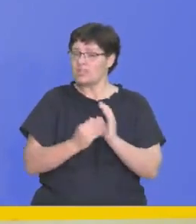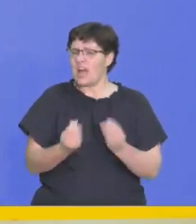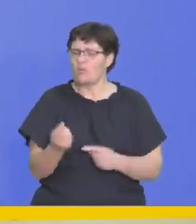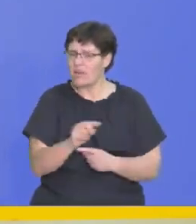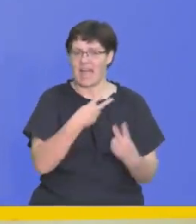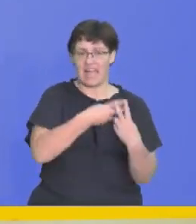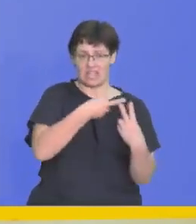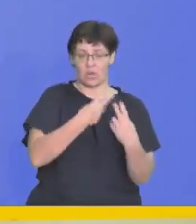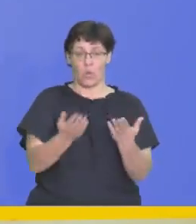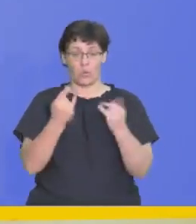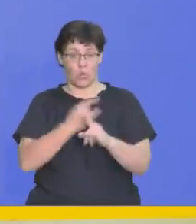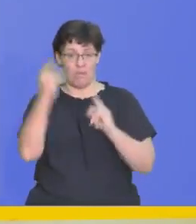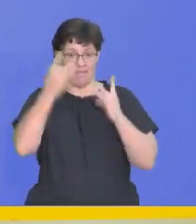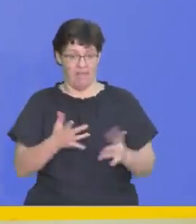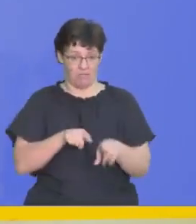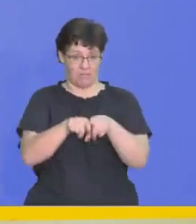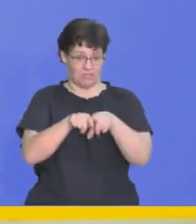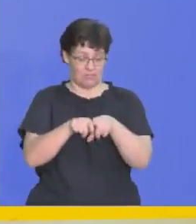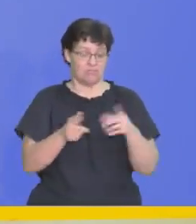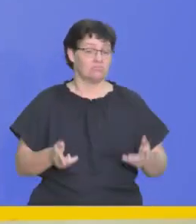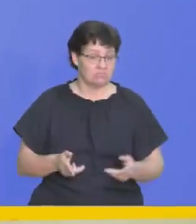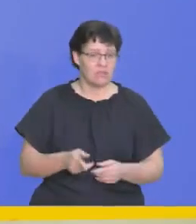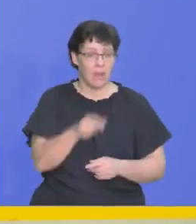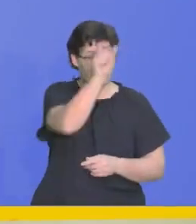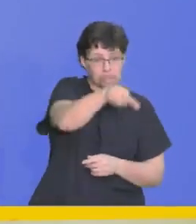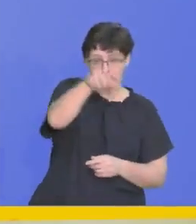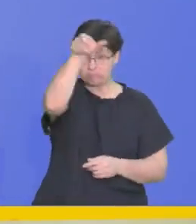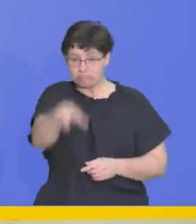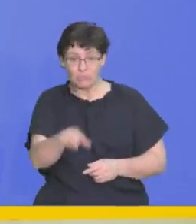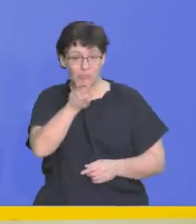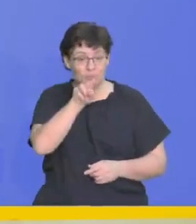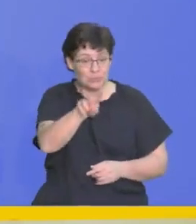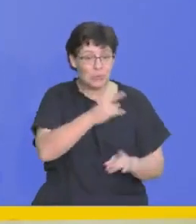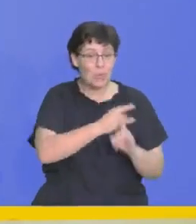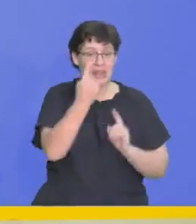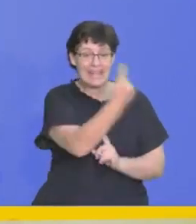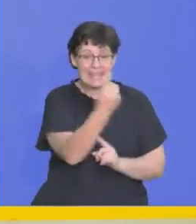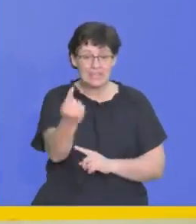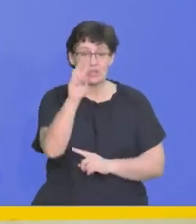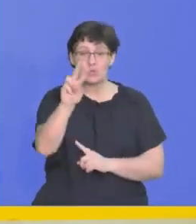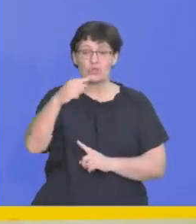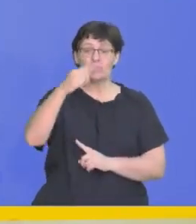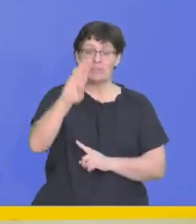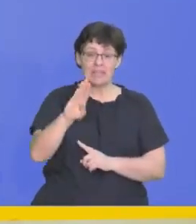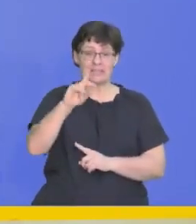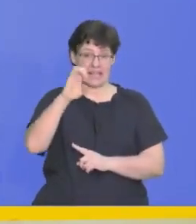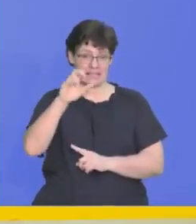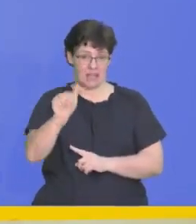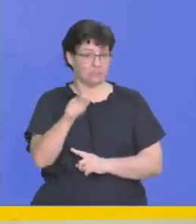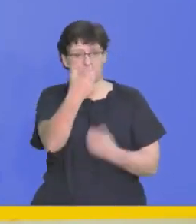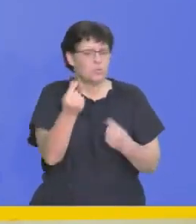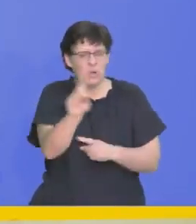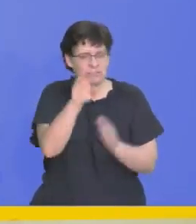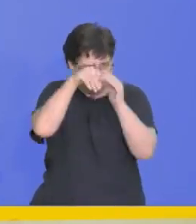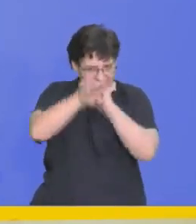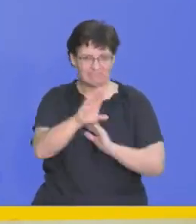the hashtag WazoWinner competition, where 2 lucky matriculants stand a chance to win 2 gigs of data. All you need to do